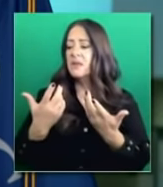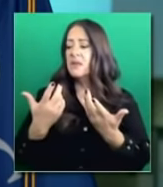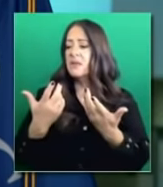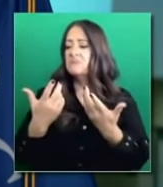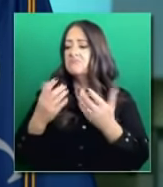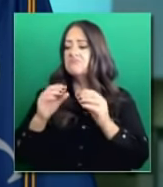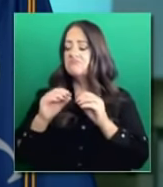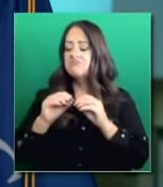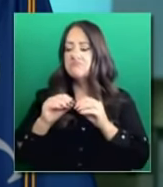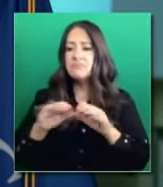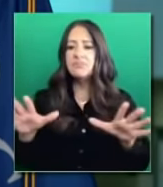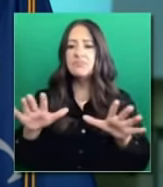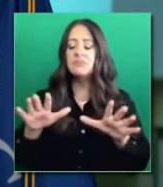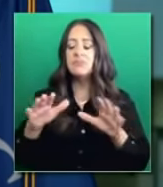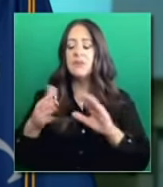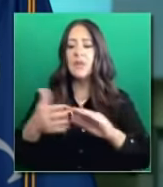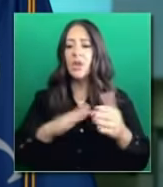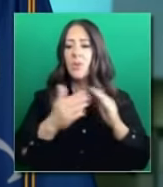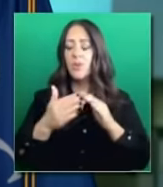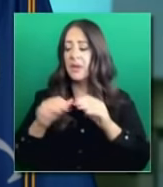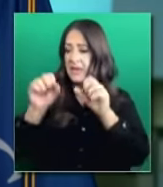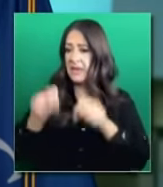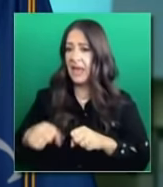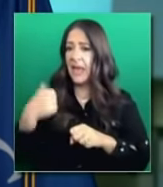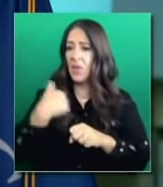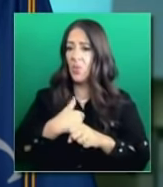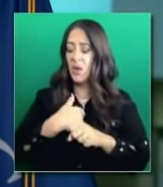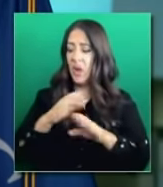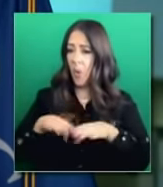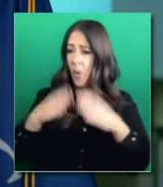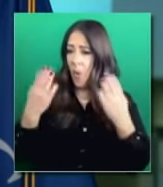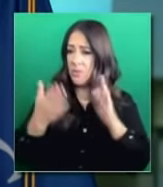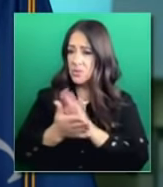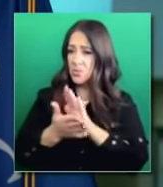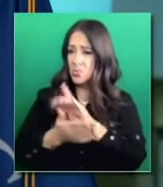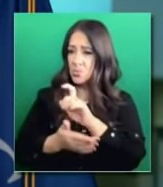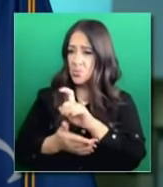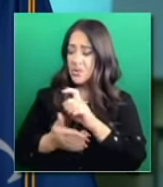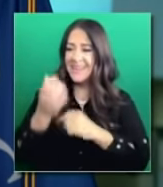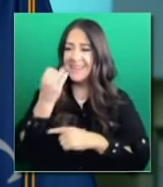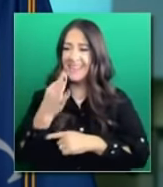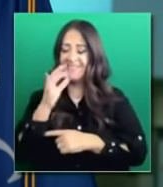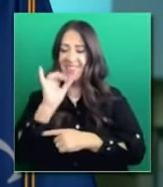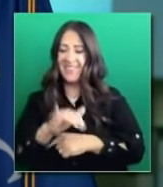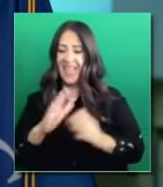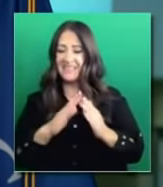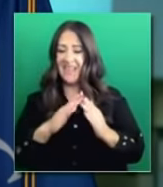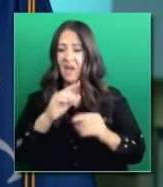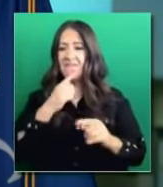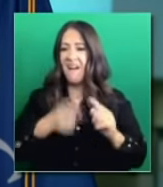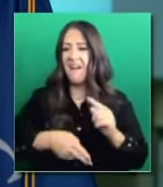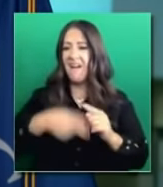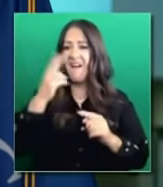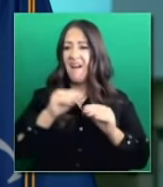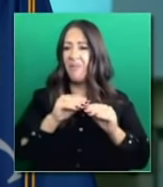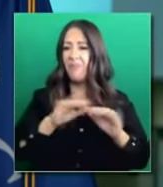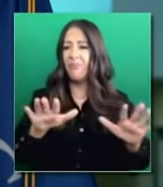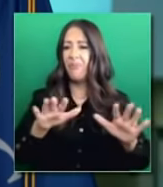safely reopen a school with high community spread, with background rates of